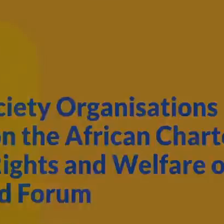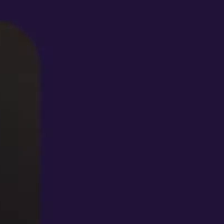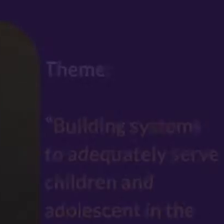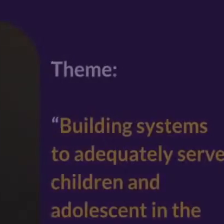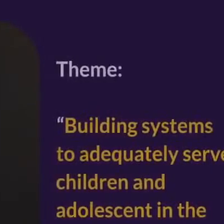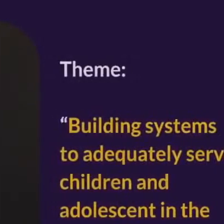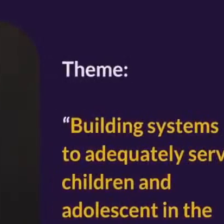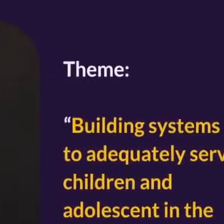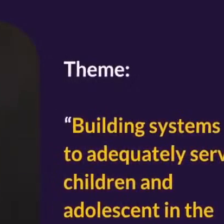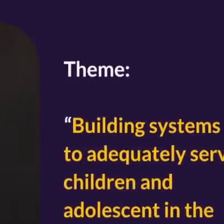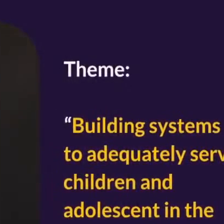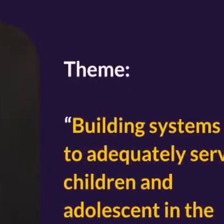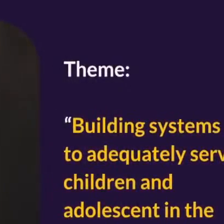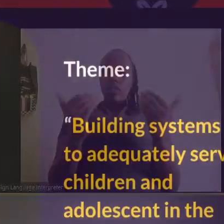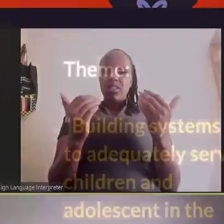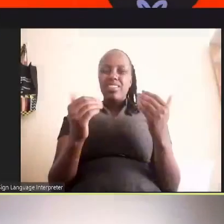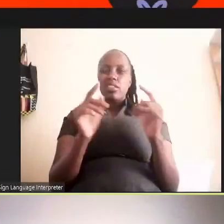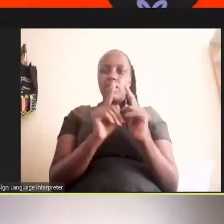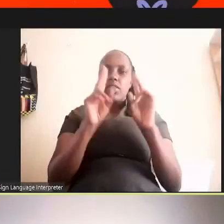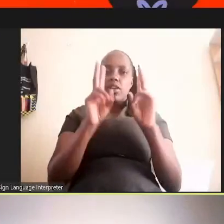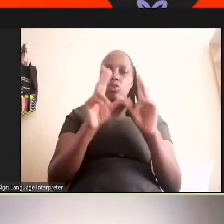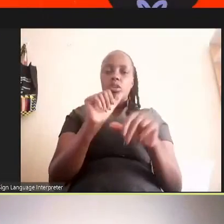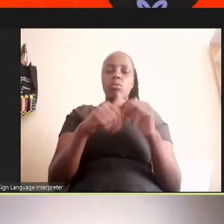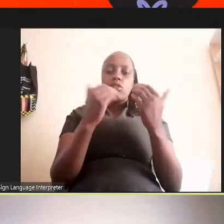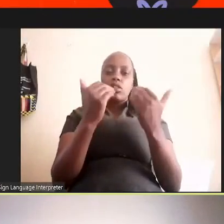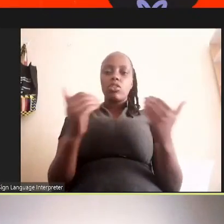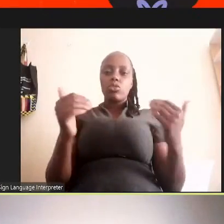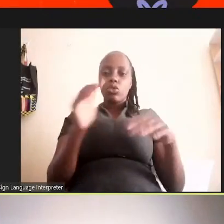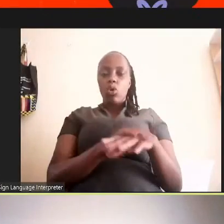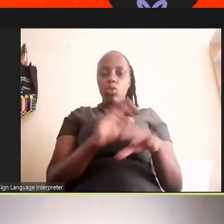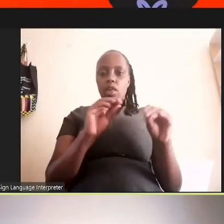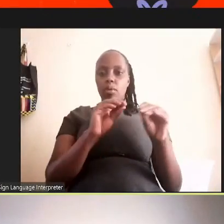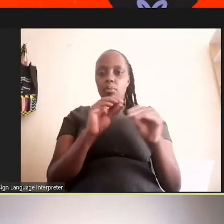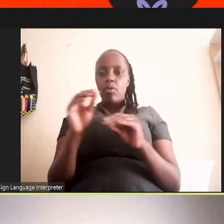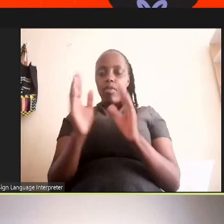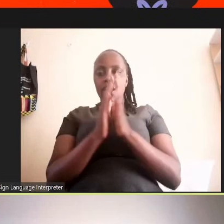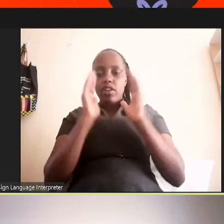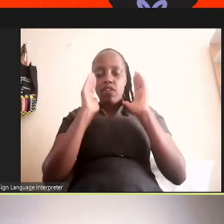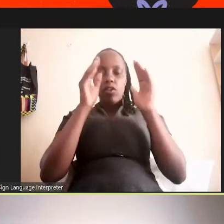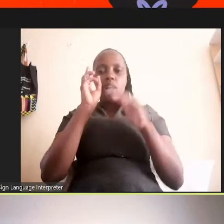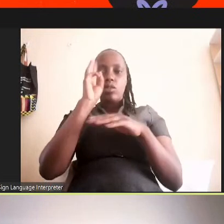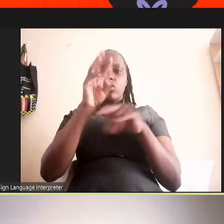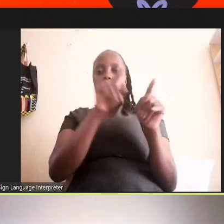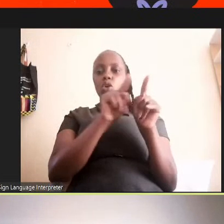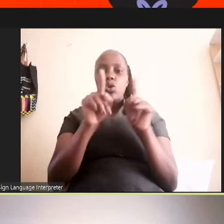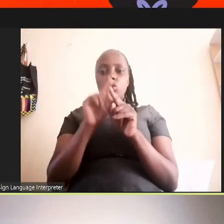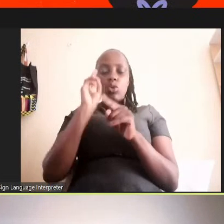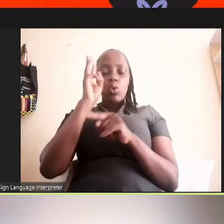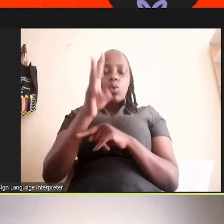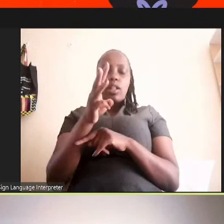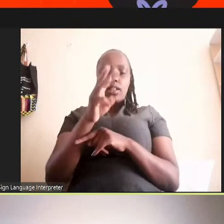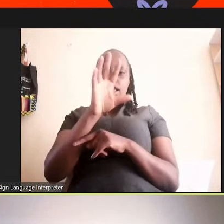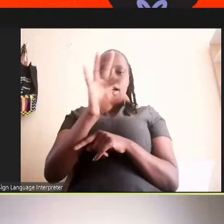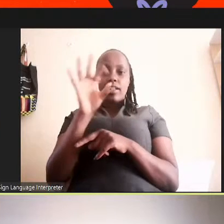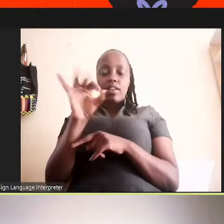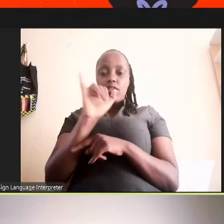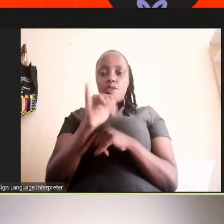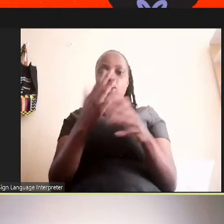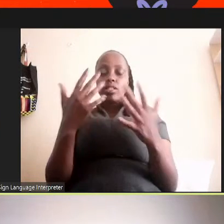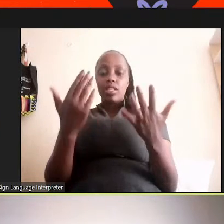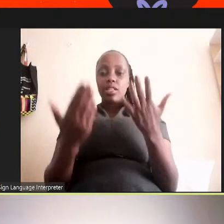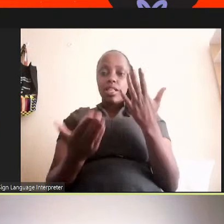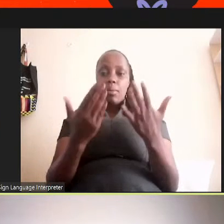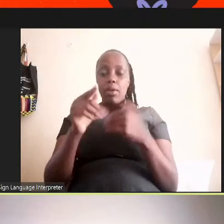are the issues around children on the move that perhaps we need to be focusing on? We need to also identify those things that perhaps we feel